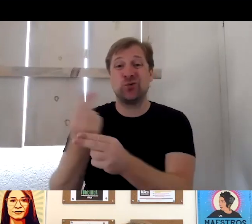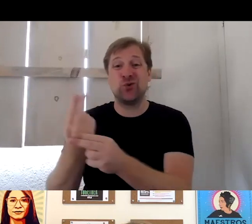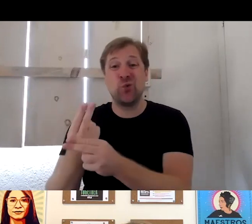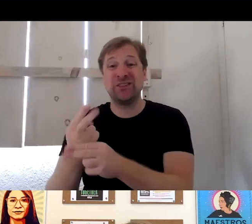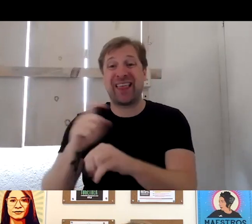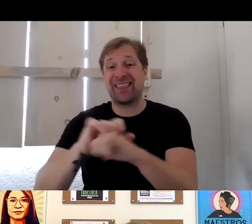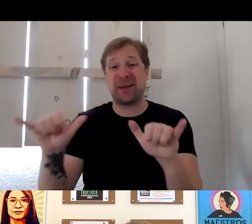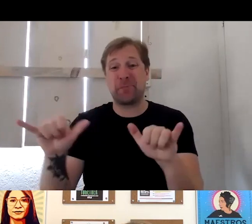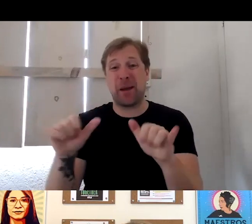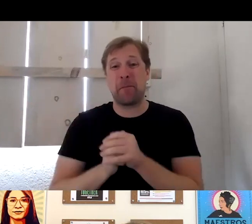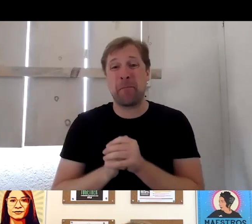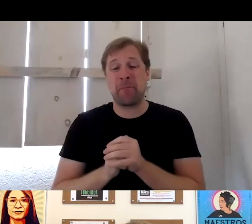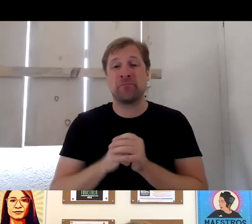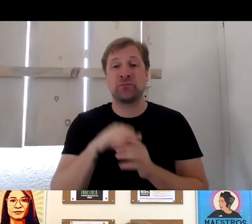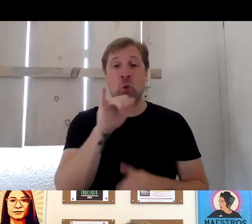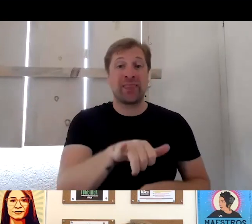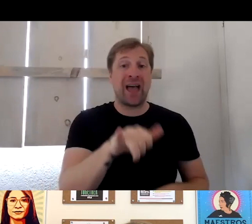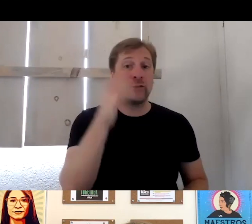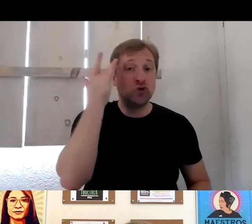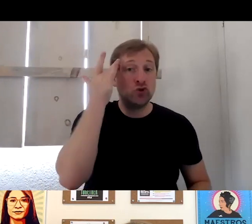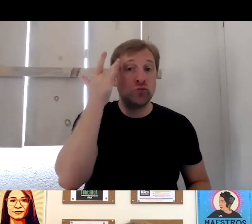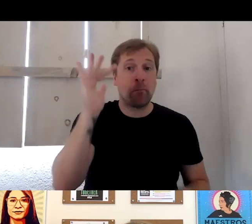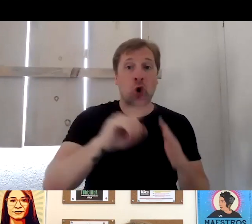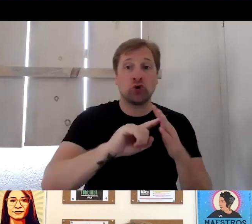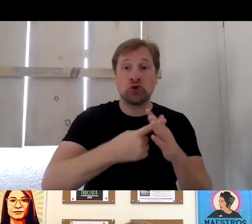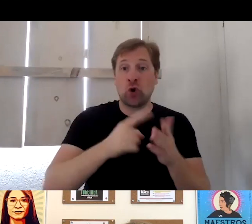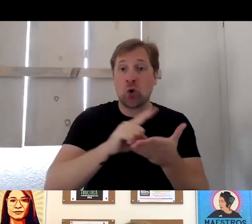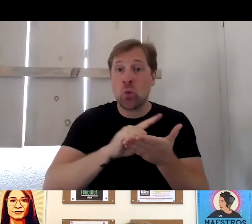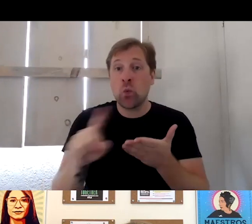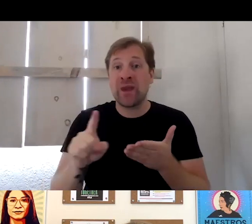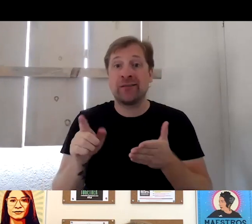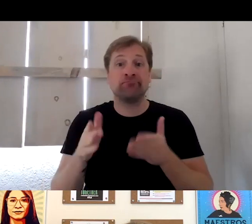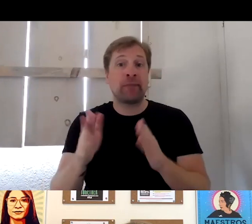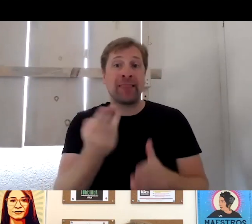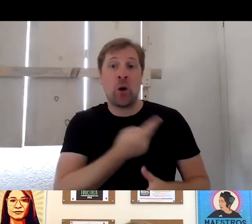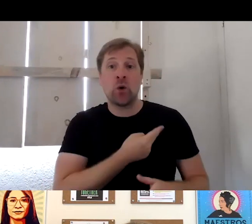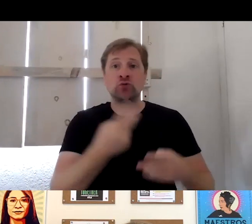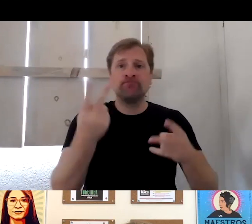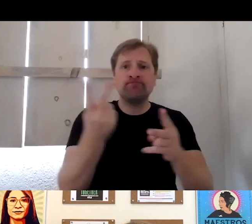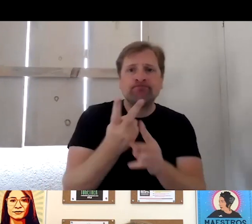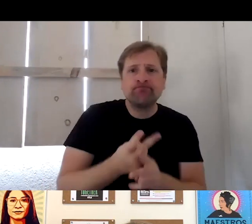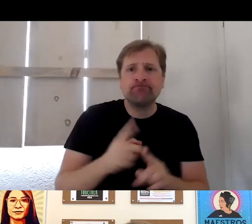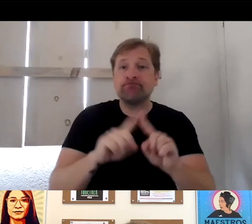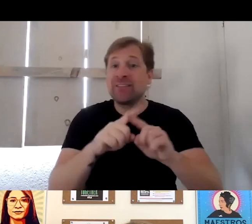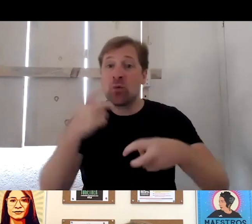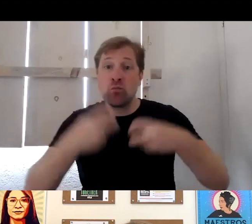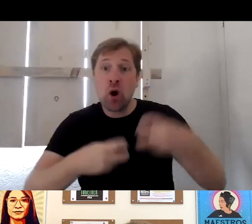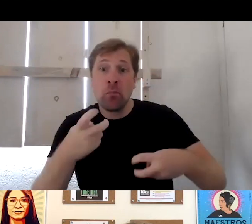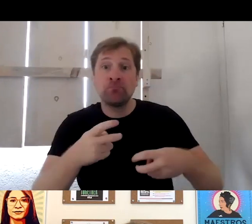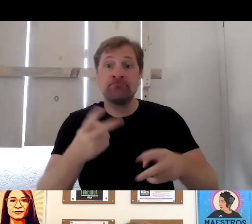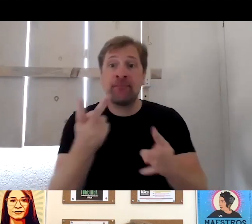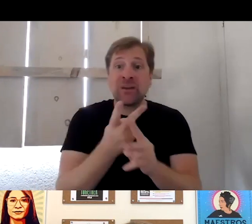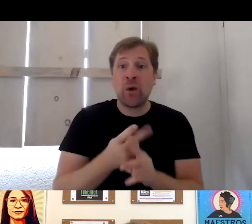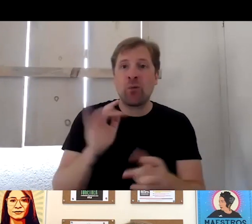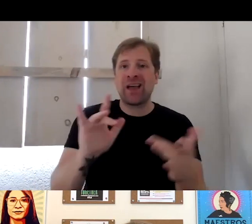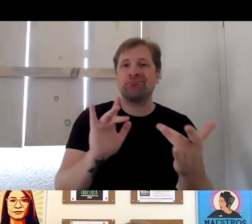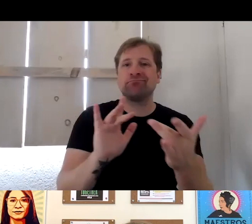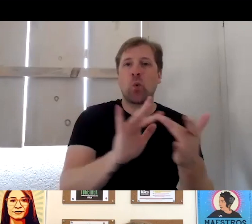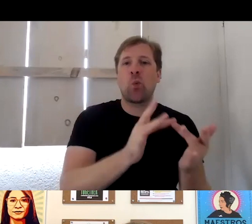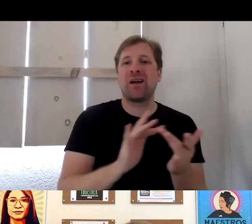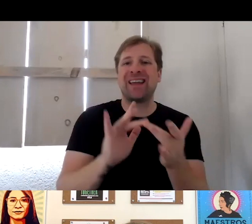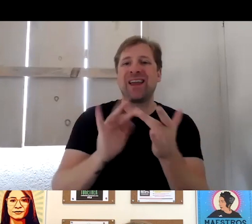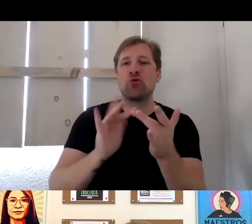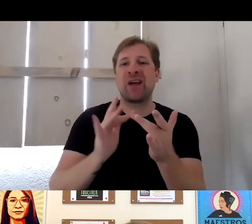The Smart Start week is going to allow us to troubleshoot and work on these connectivity